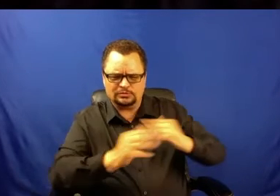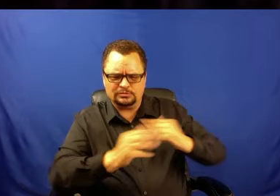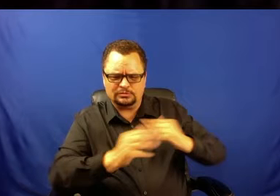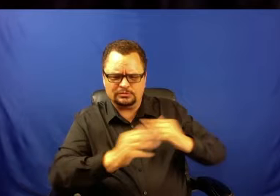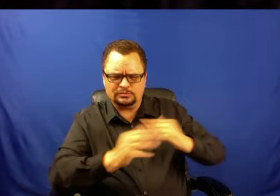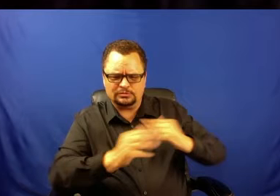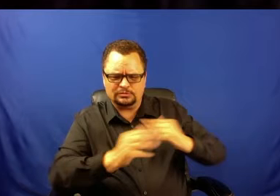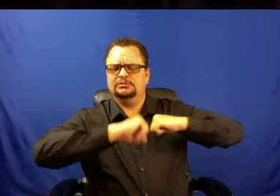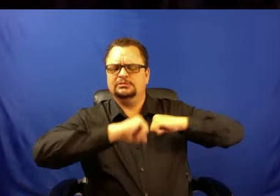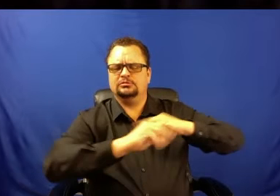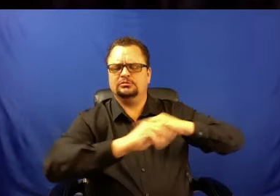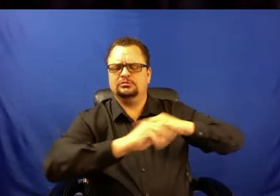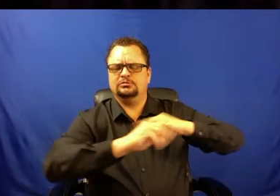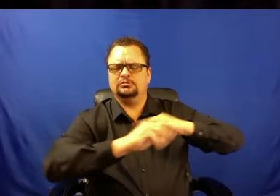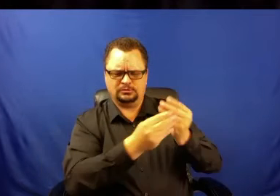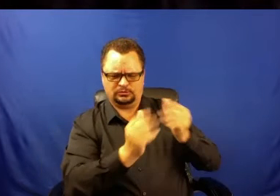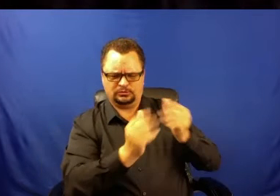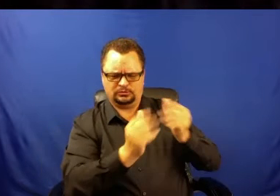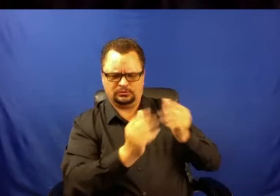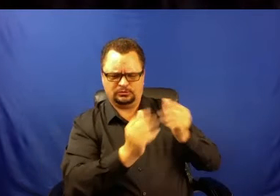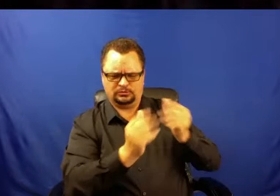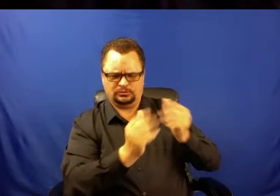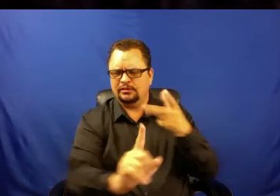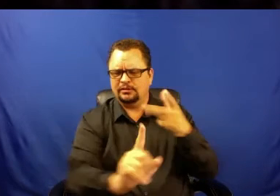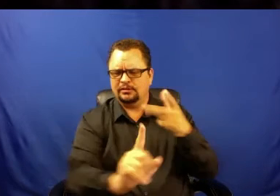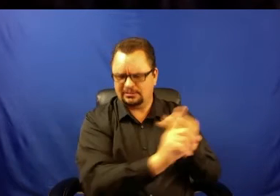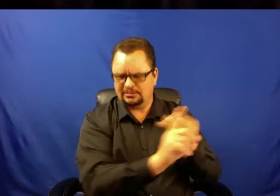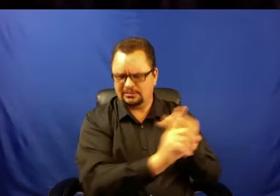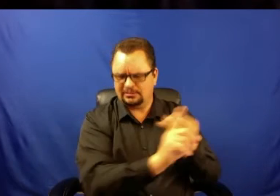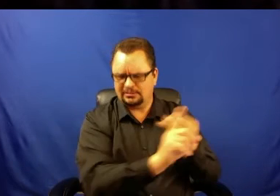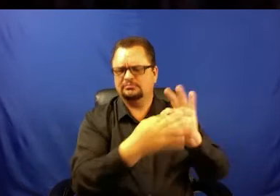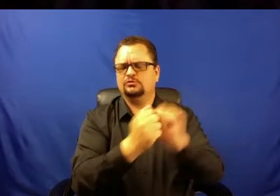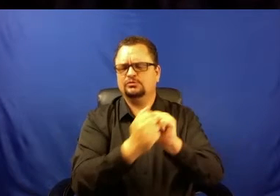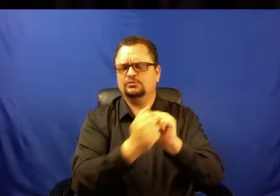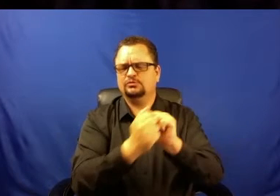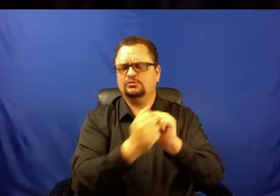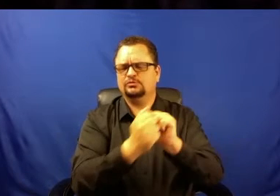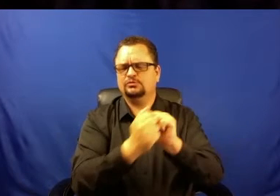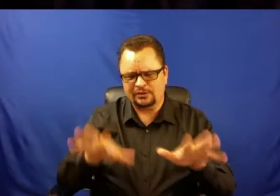Haley. Thanks. Next slide.